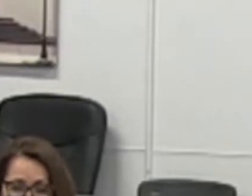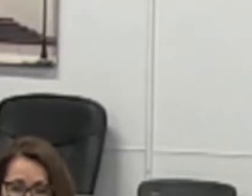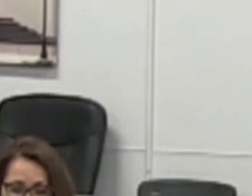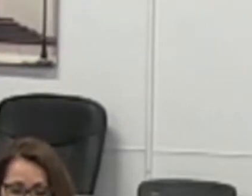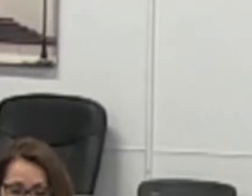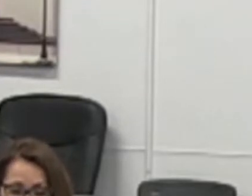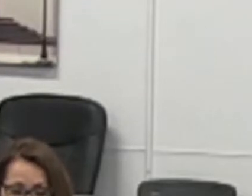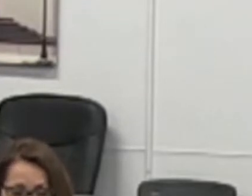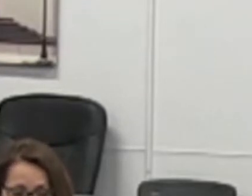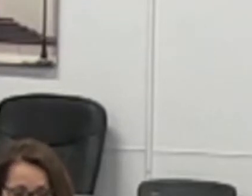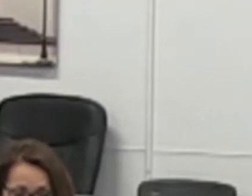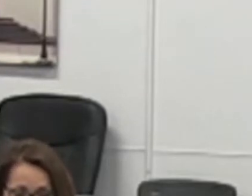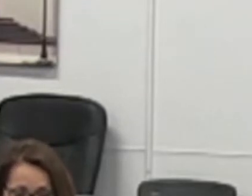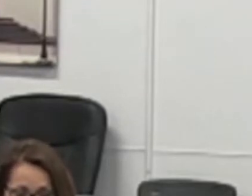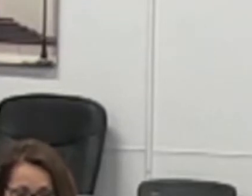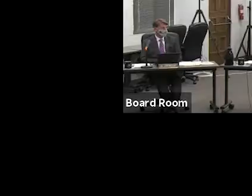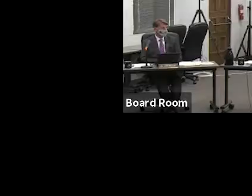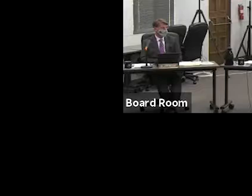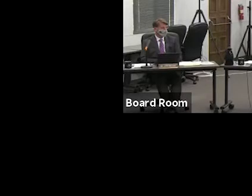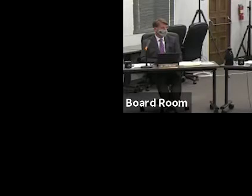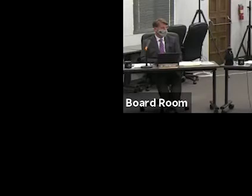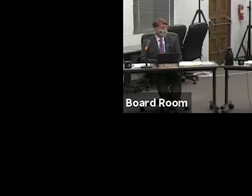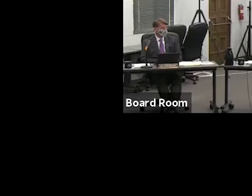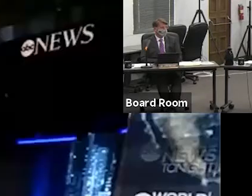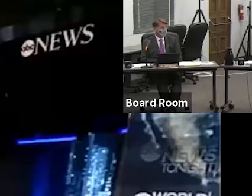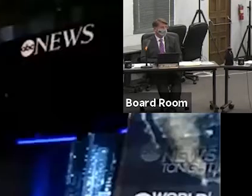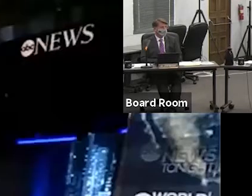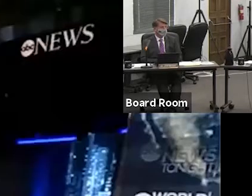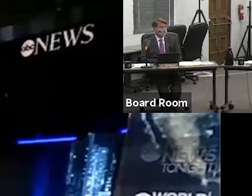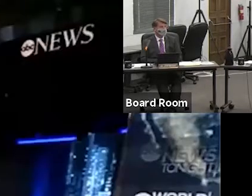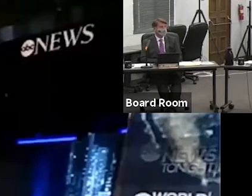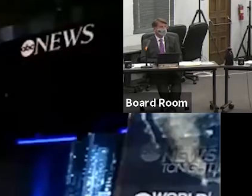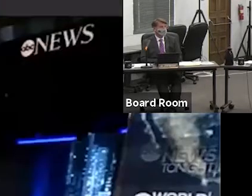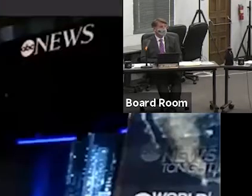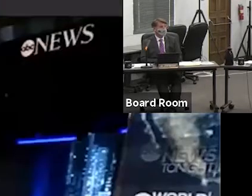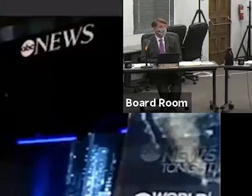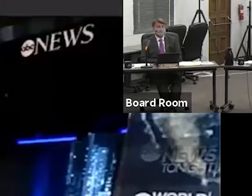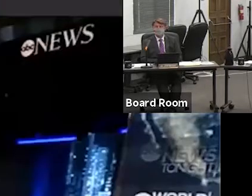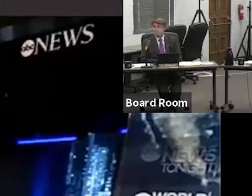to share this clip with you now of Miss Katie Boozer.